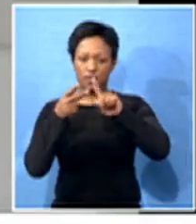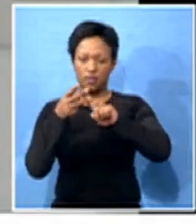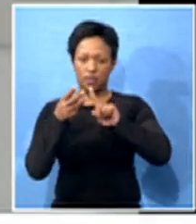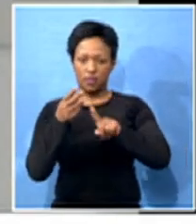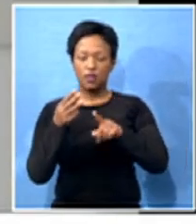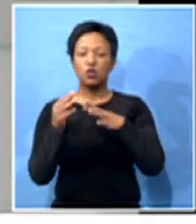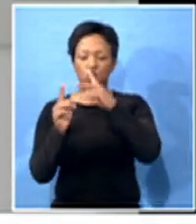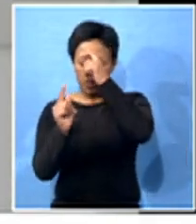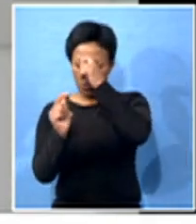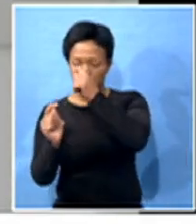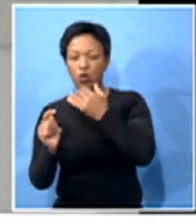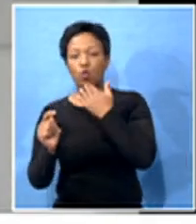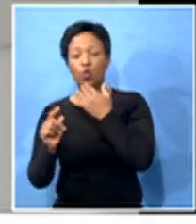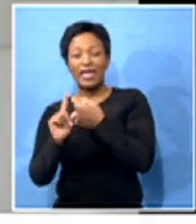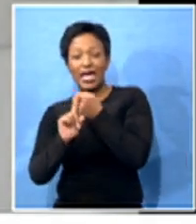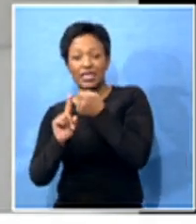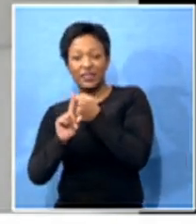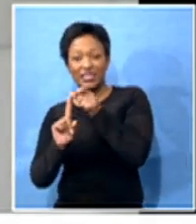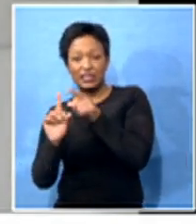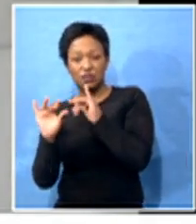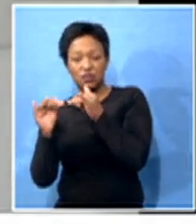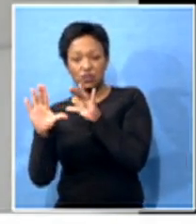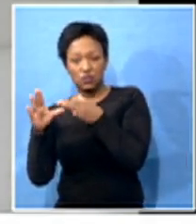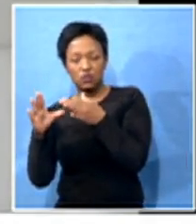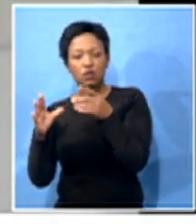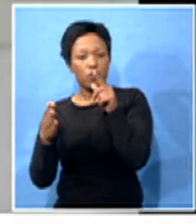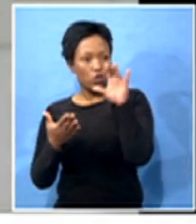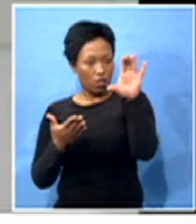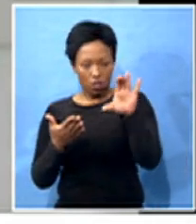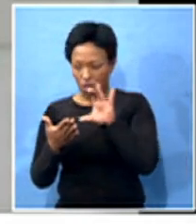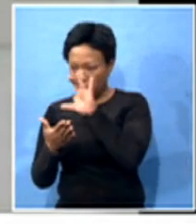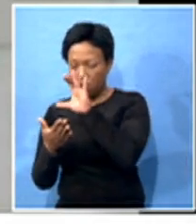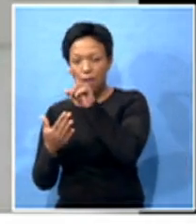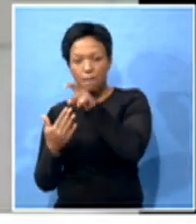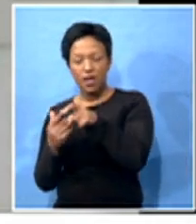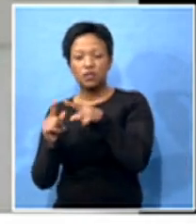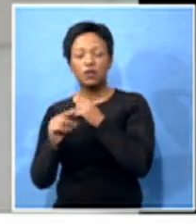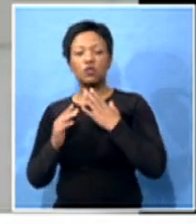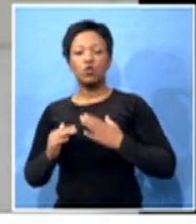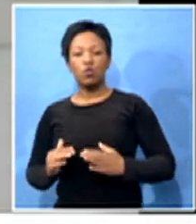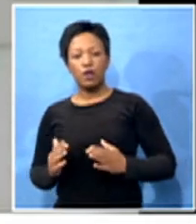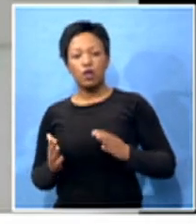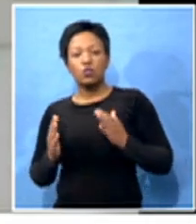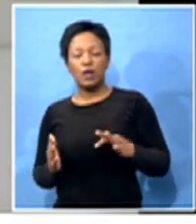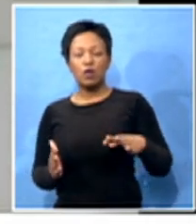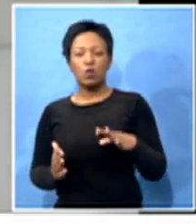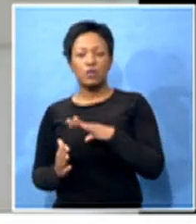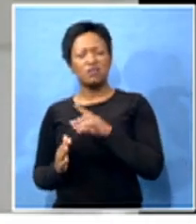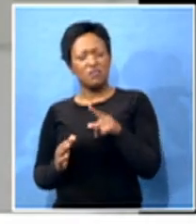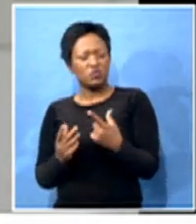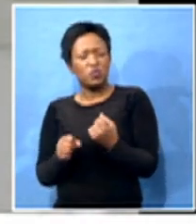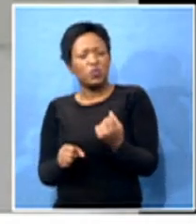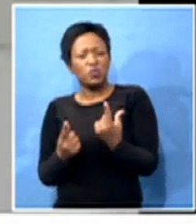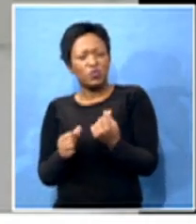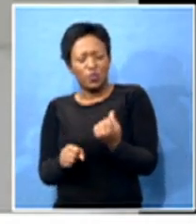in a community fund, even observed by Human Rights Commission and others, so they can do their work of ensuring that the